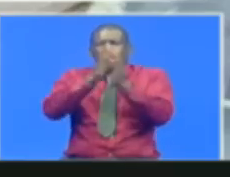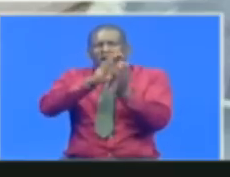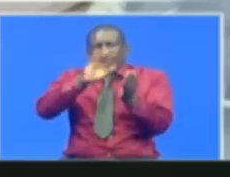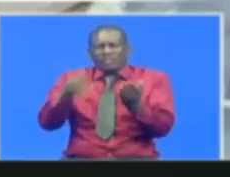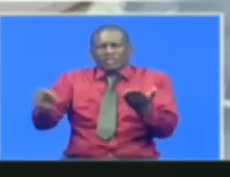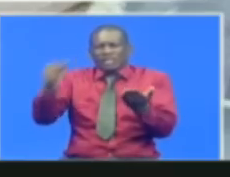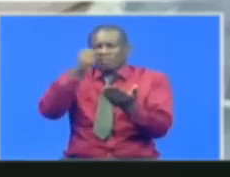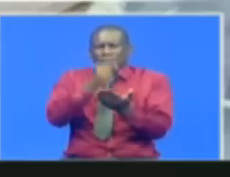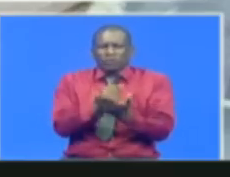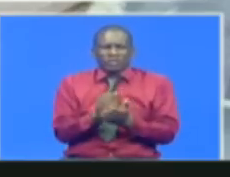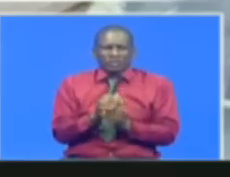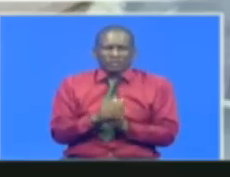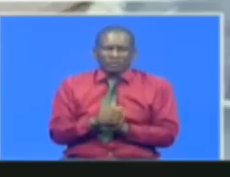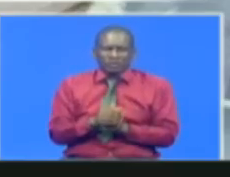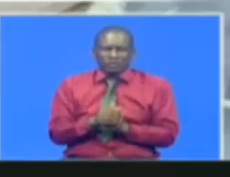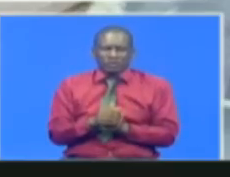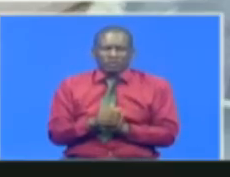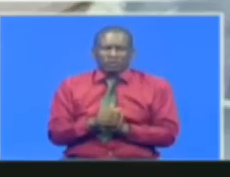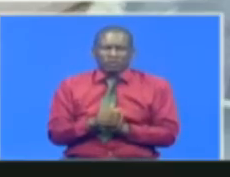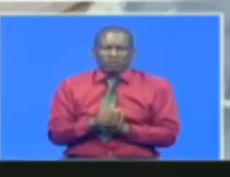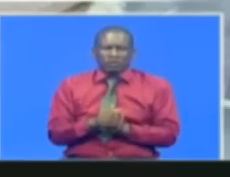appointed.